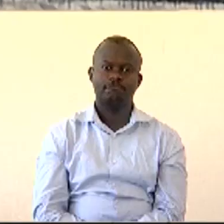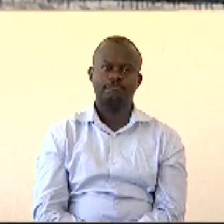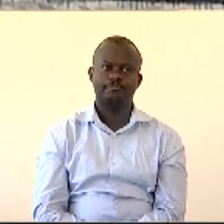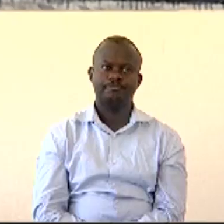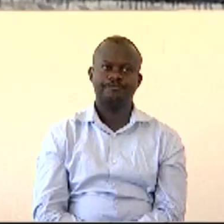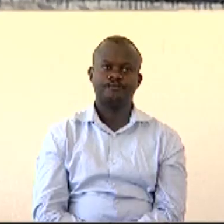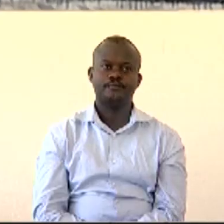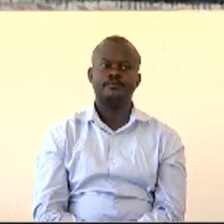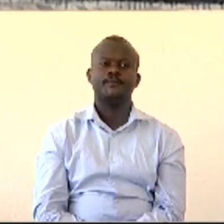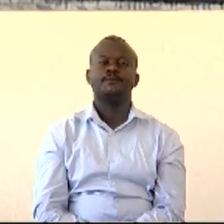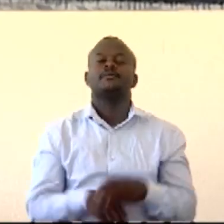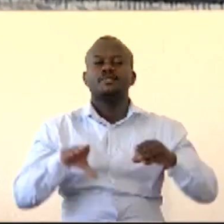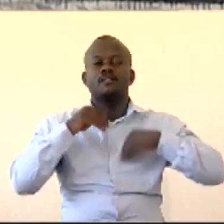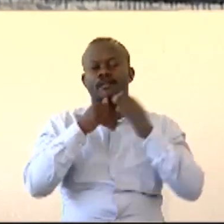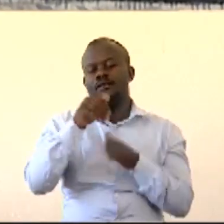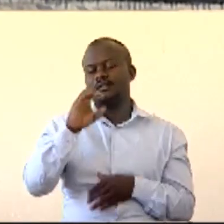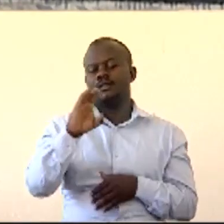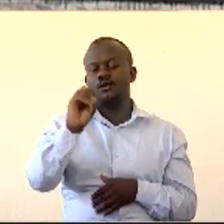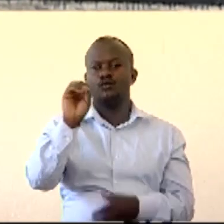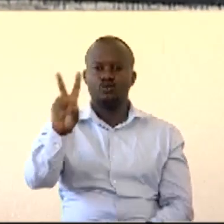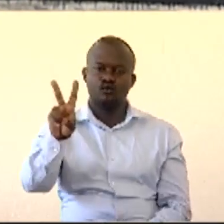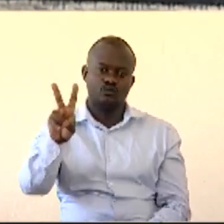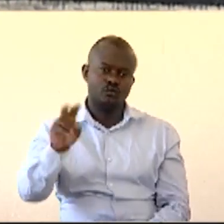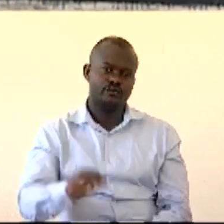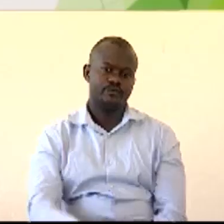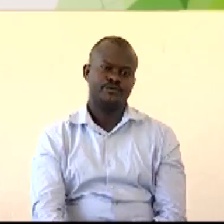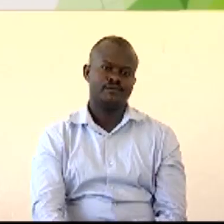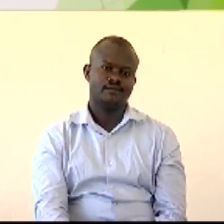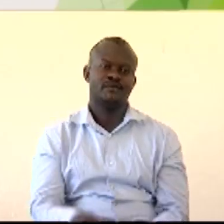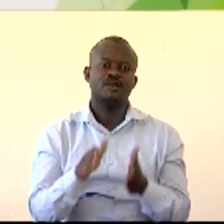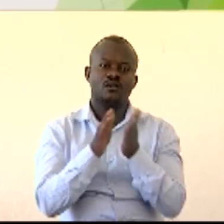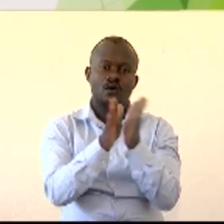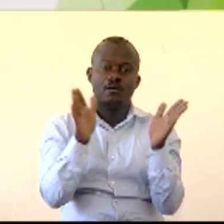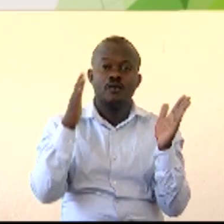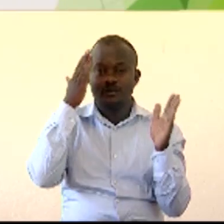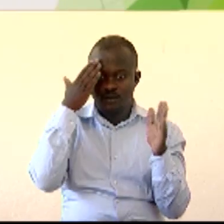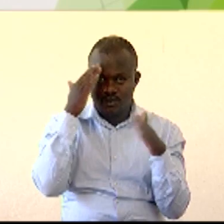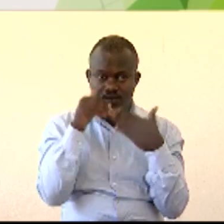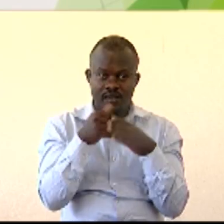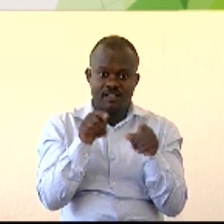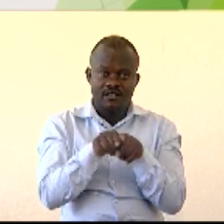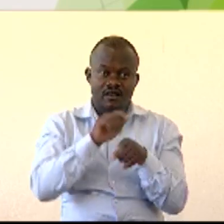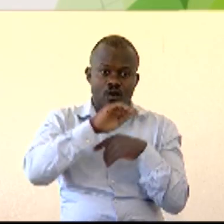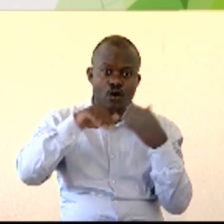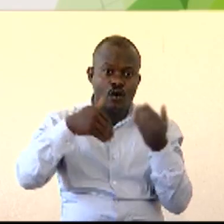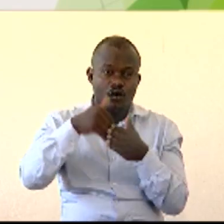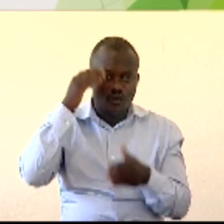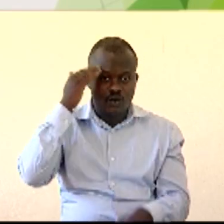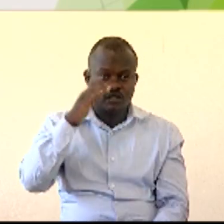Let's look at the carbon dioxide, the common compound. Everybody knows carbon